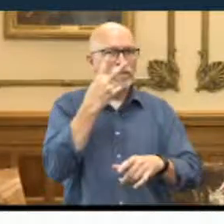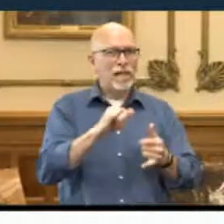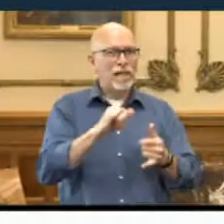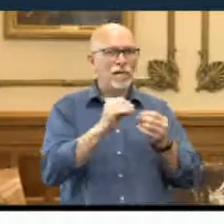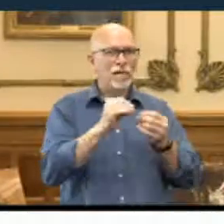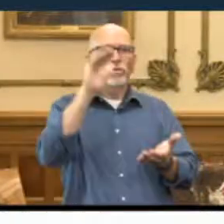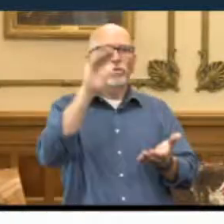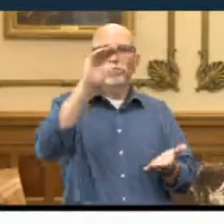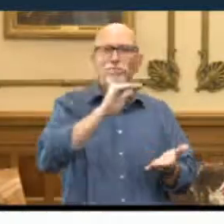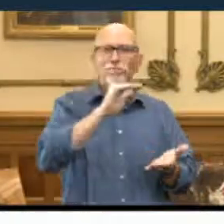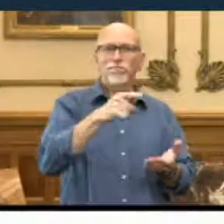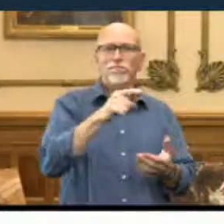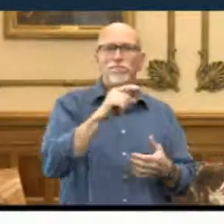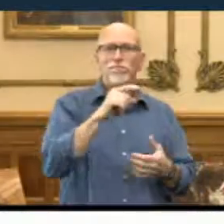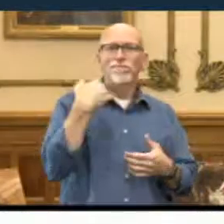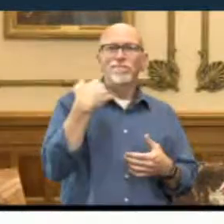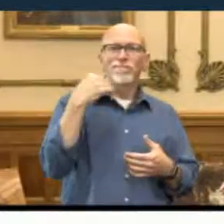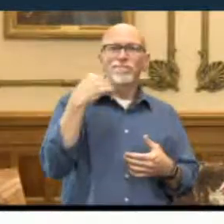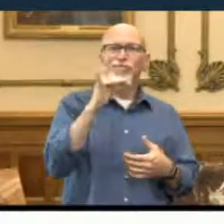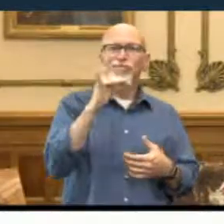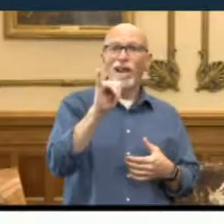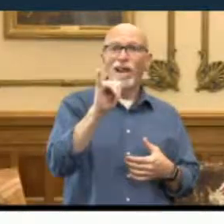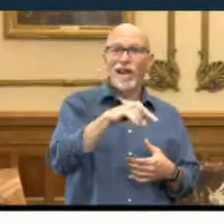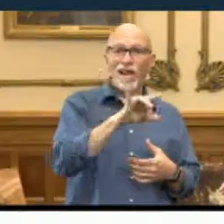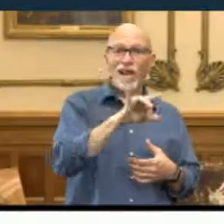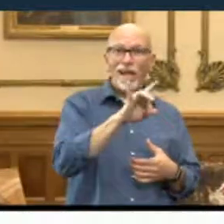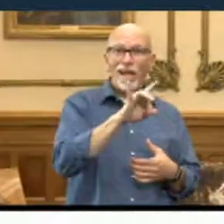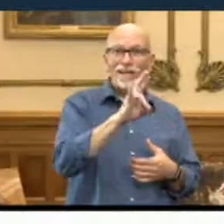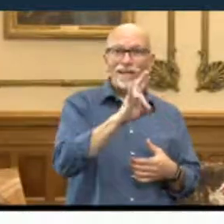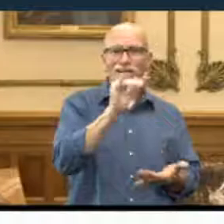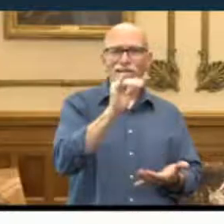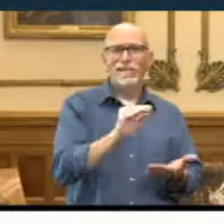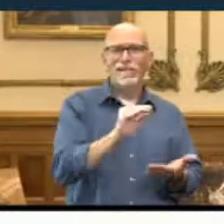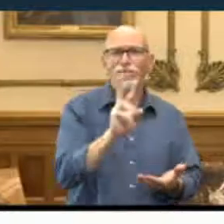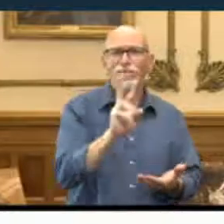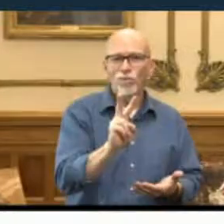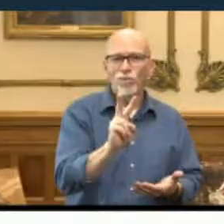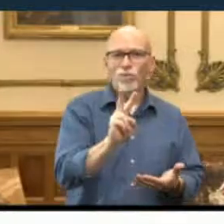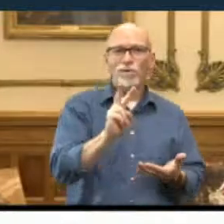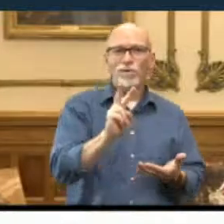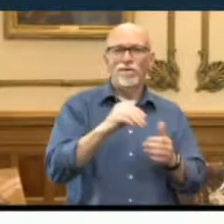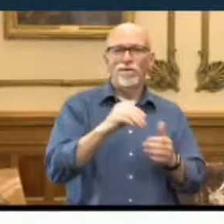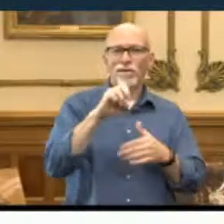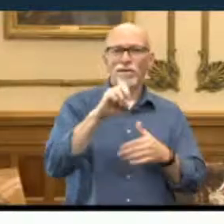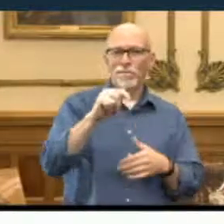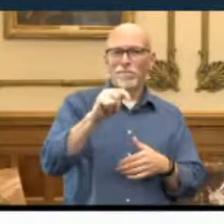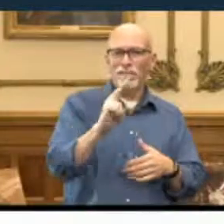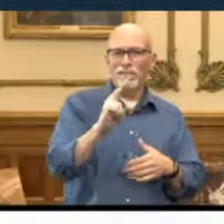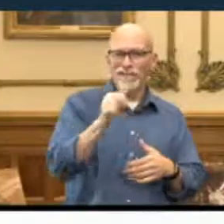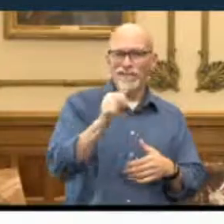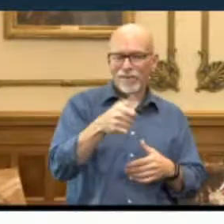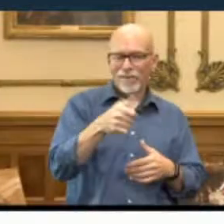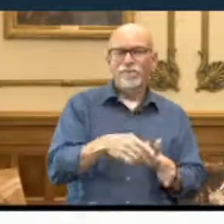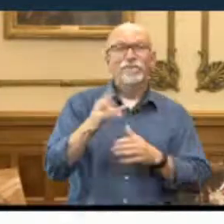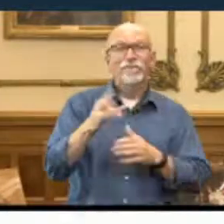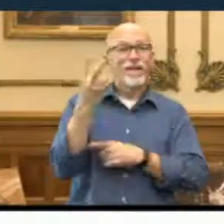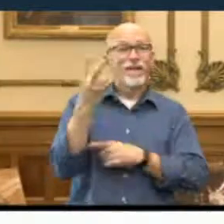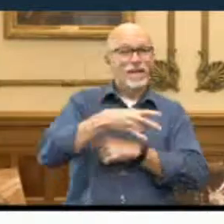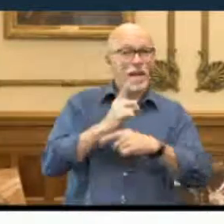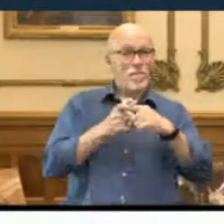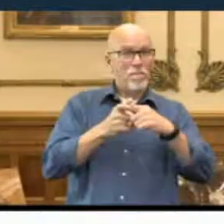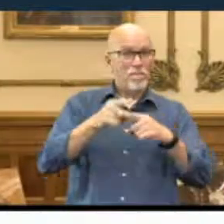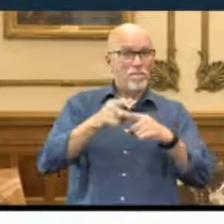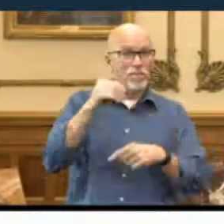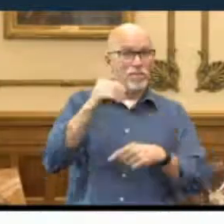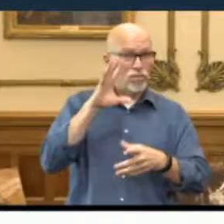has fallen from 87 in late July to 62 as of September the 10th. Our 7-day positivity rate for